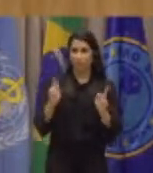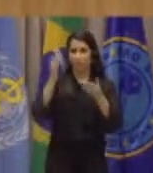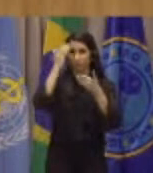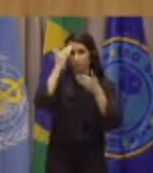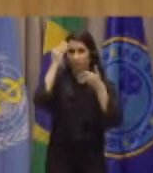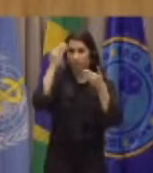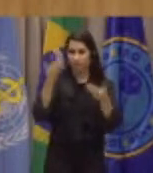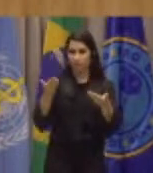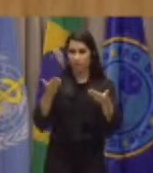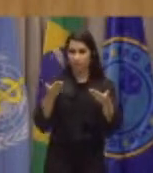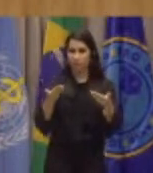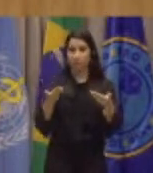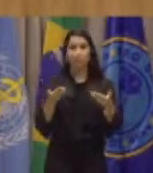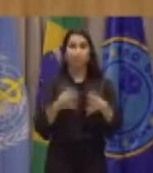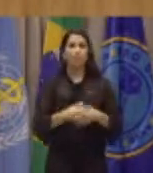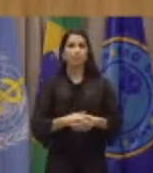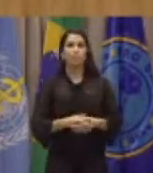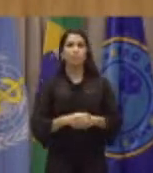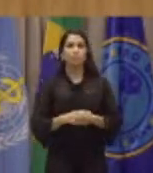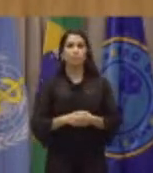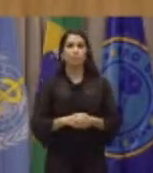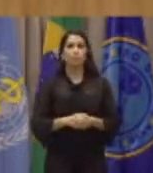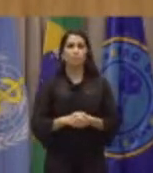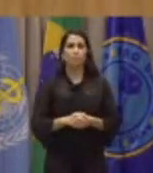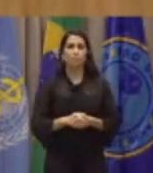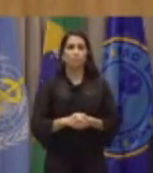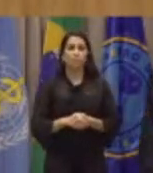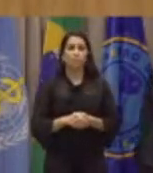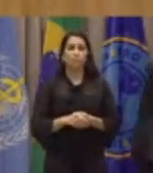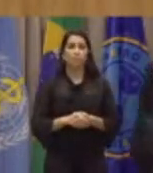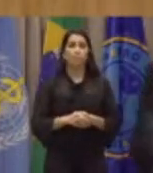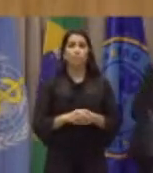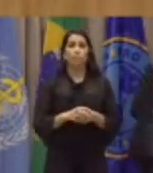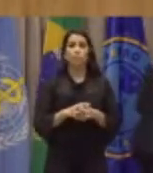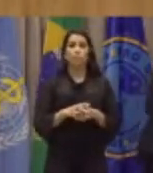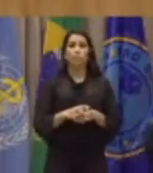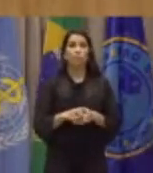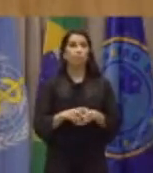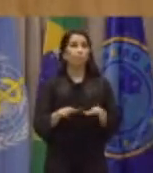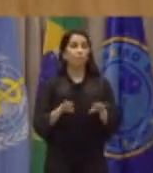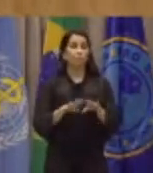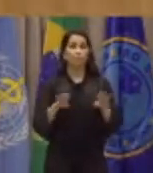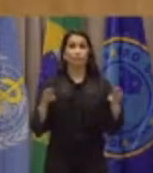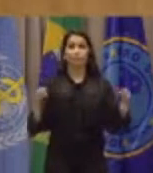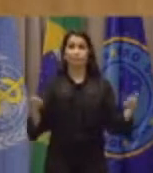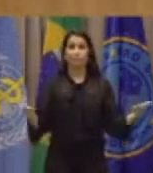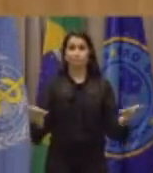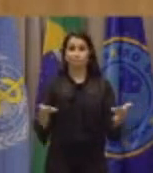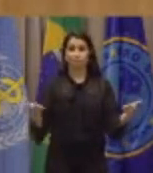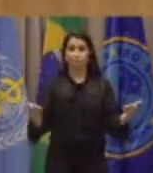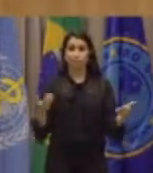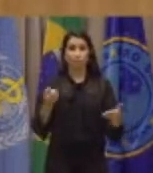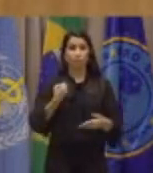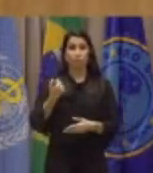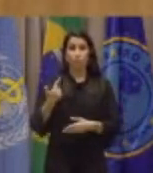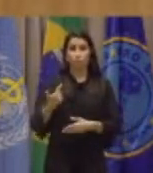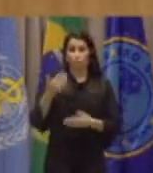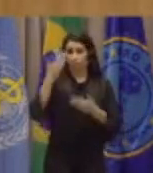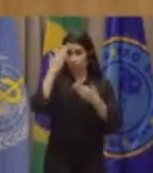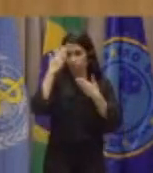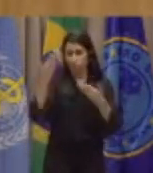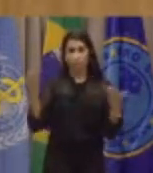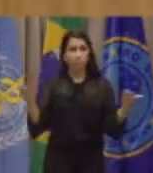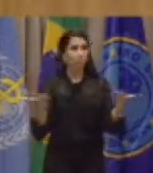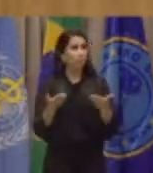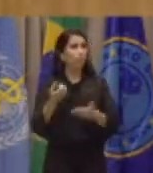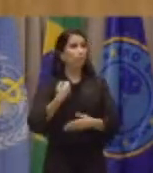Okay, thank you very much. We have concluded now our roundtable number 3. And now let's